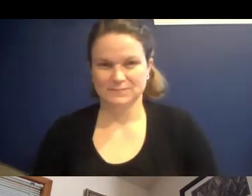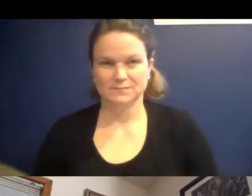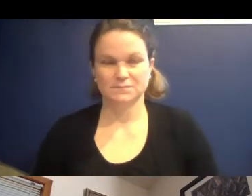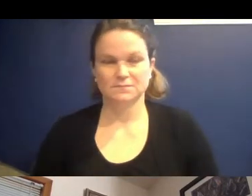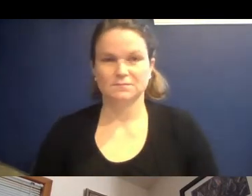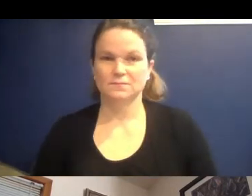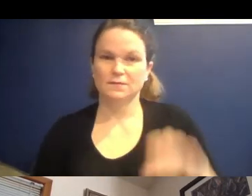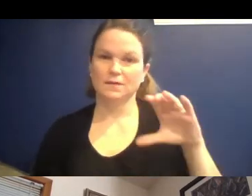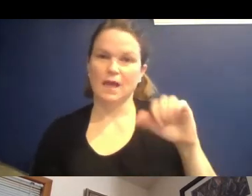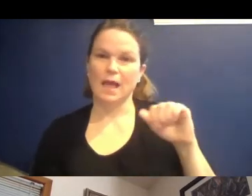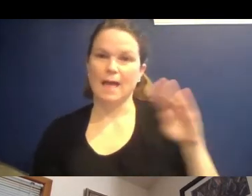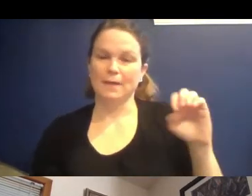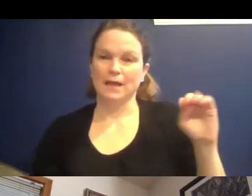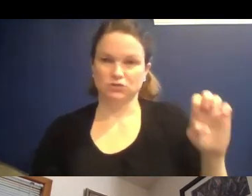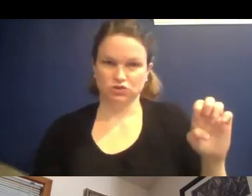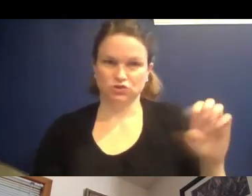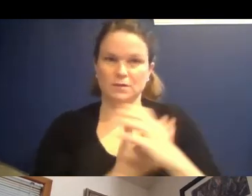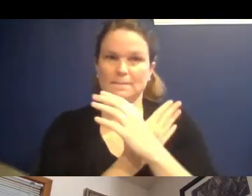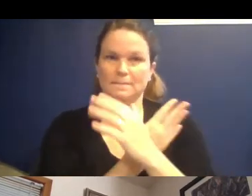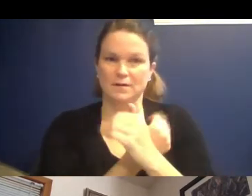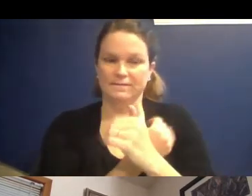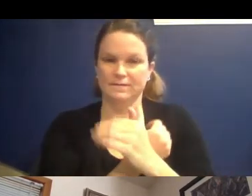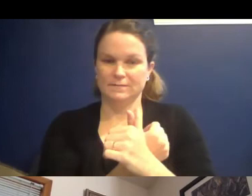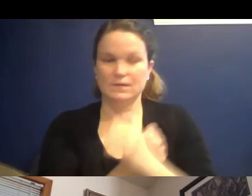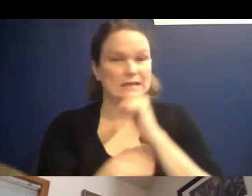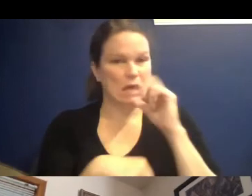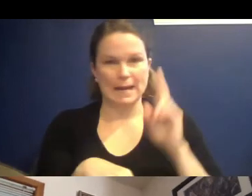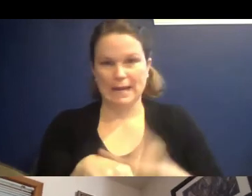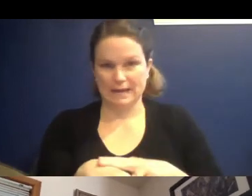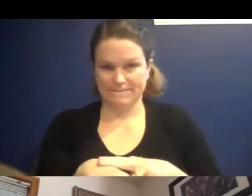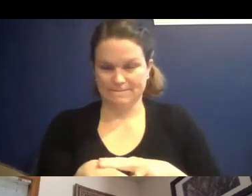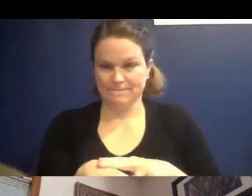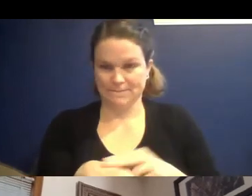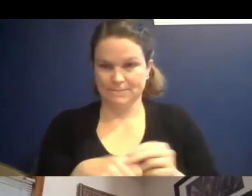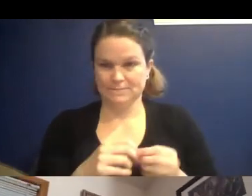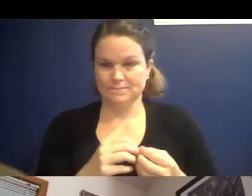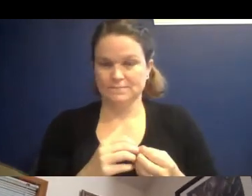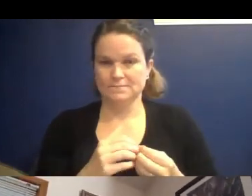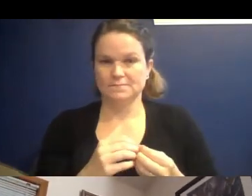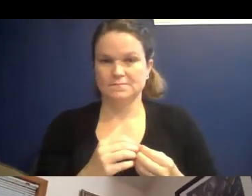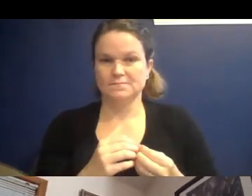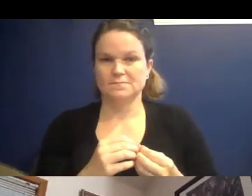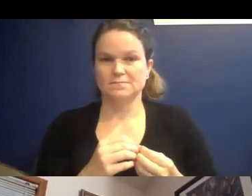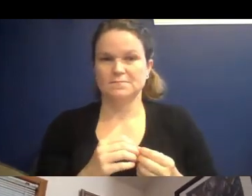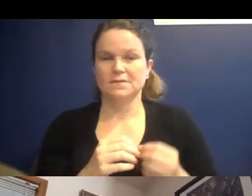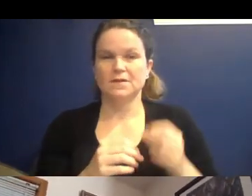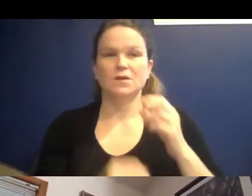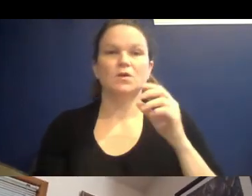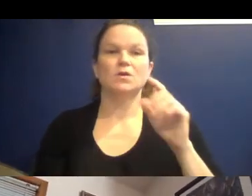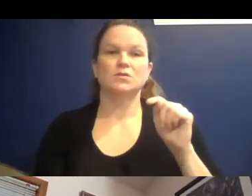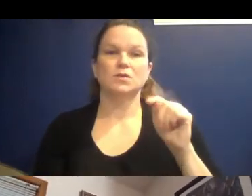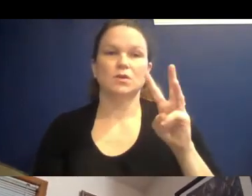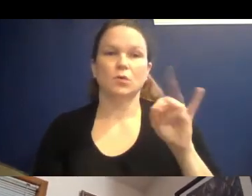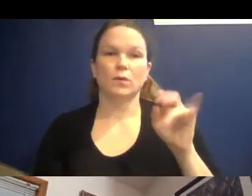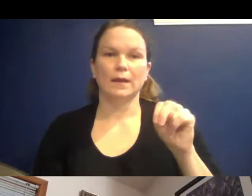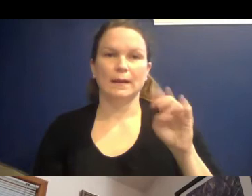Cabbage butterflies are not native. These are perched on twinberry honeysuckle, and